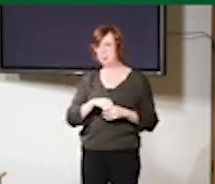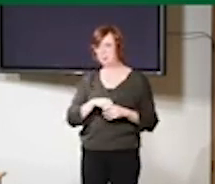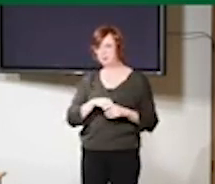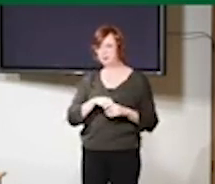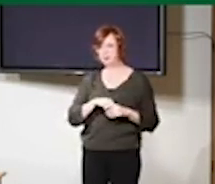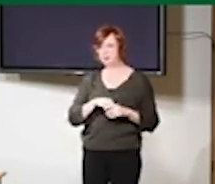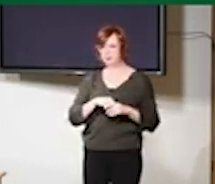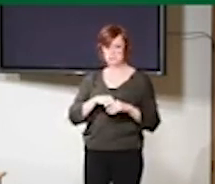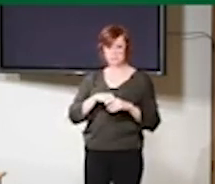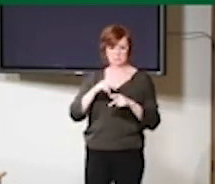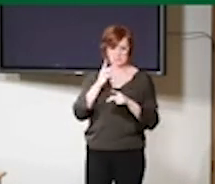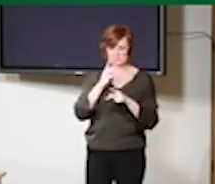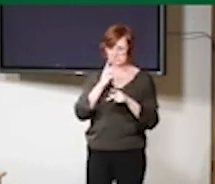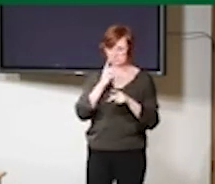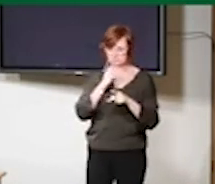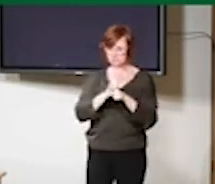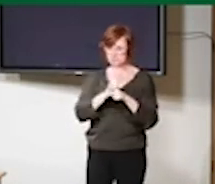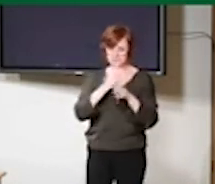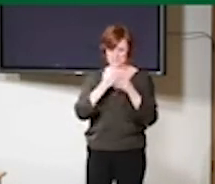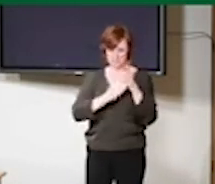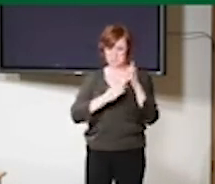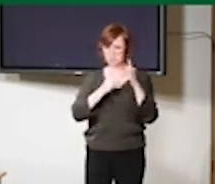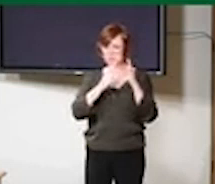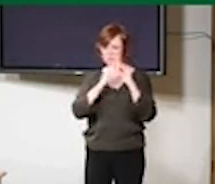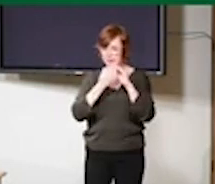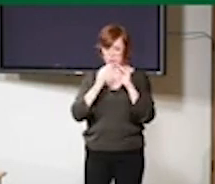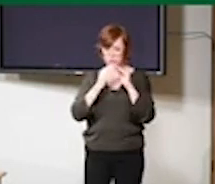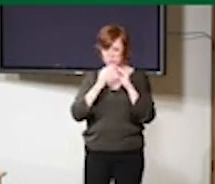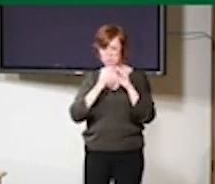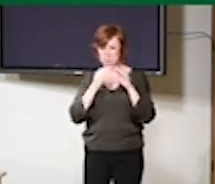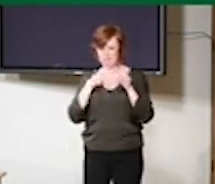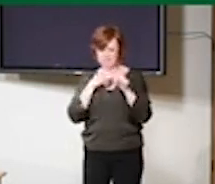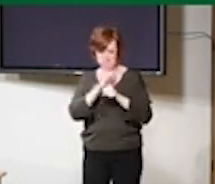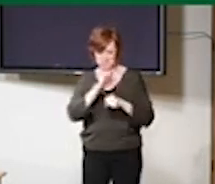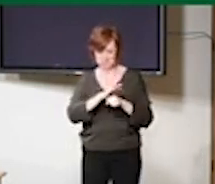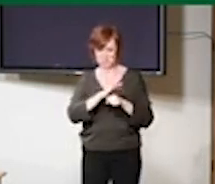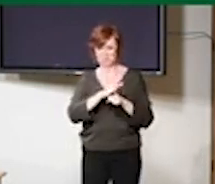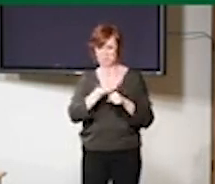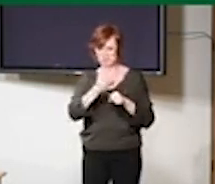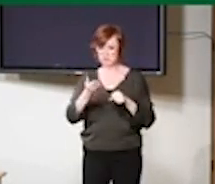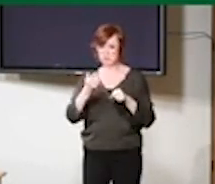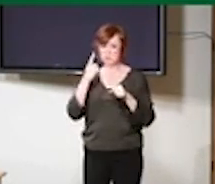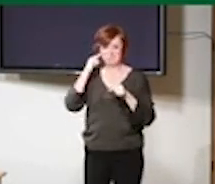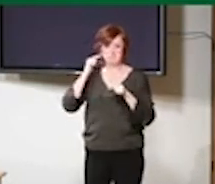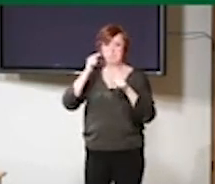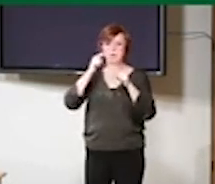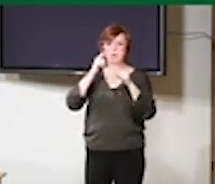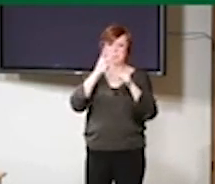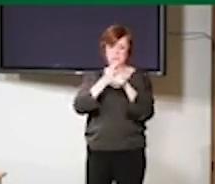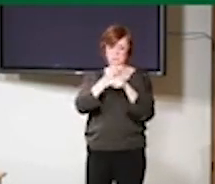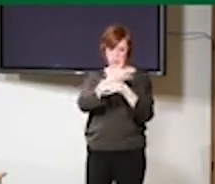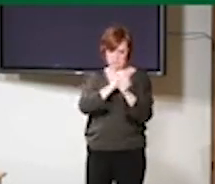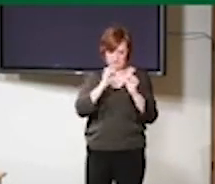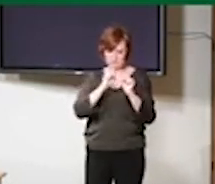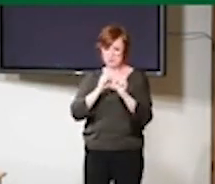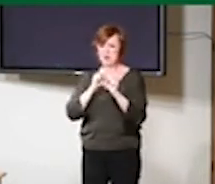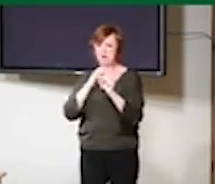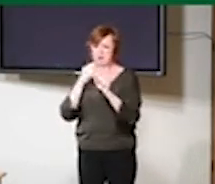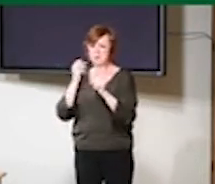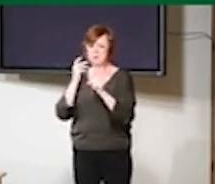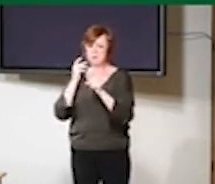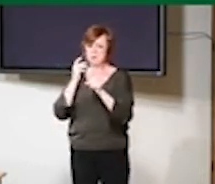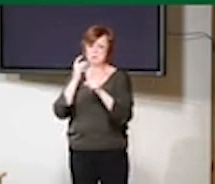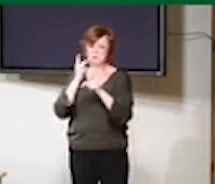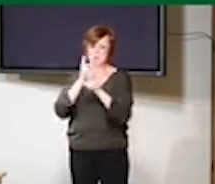operate safely to address the pandemic, but also to address community safety. So we've chosen to mirror the federal standards that are